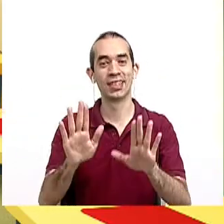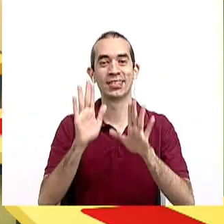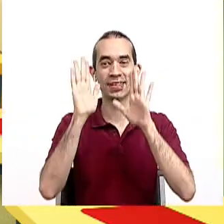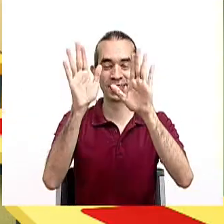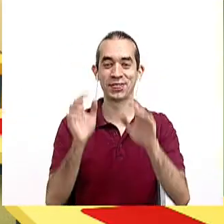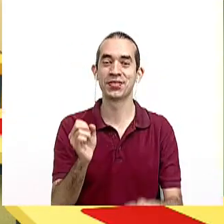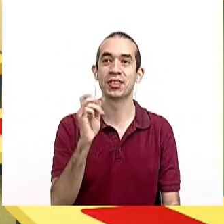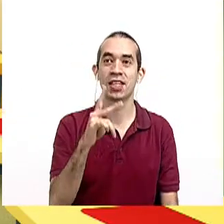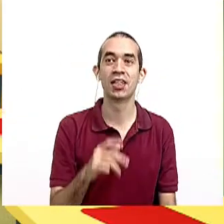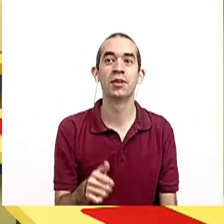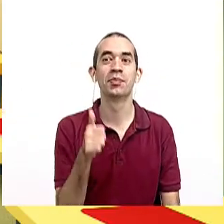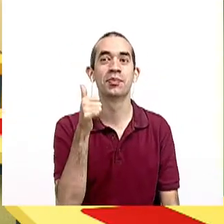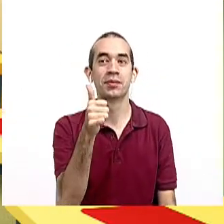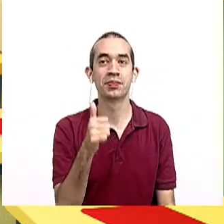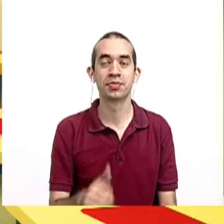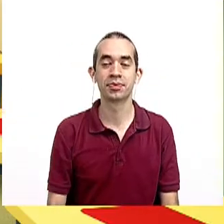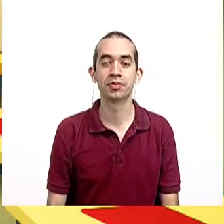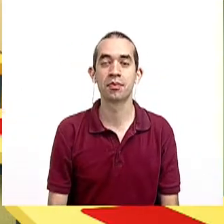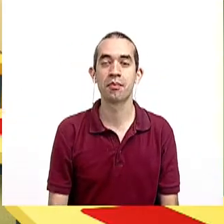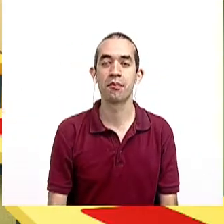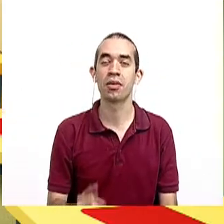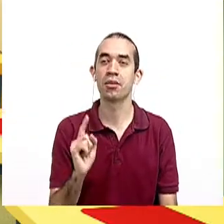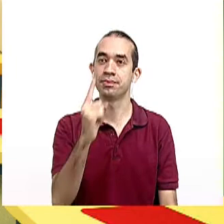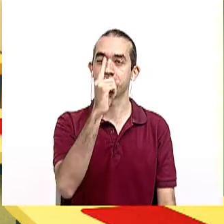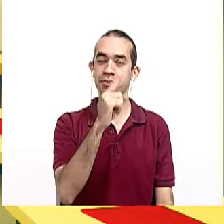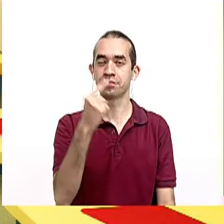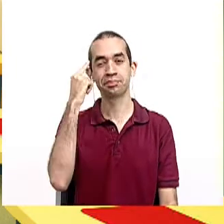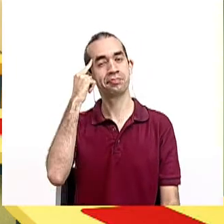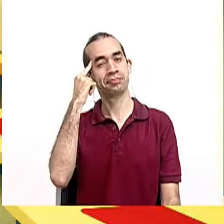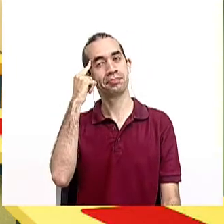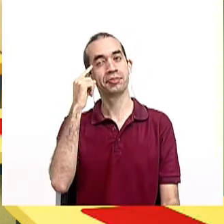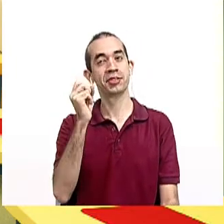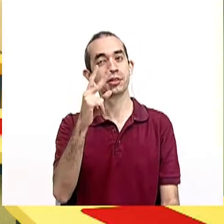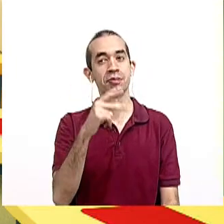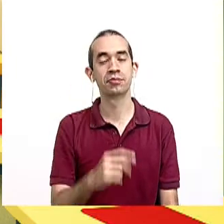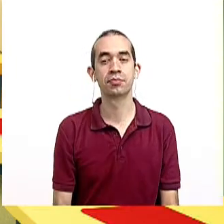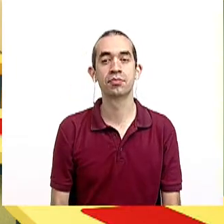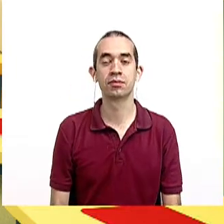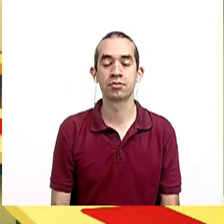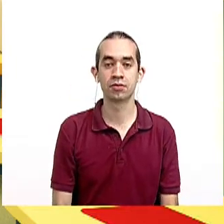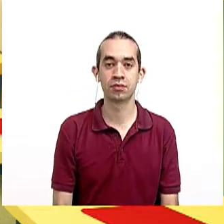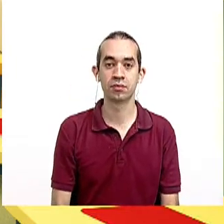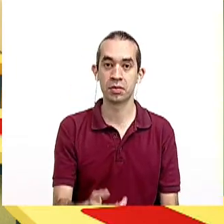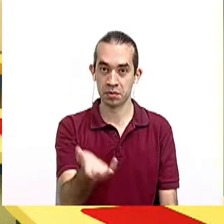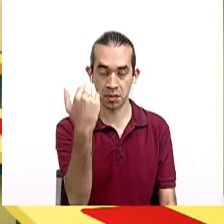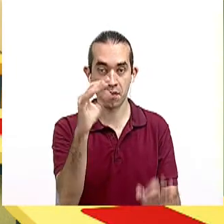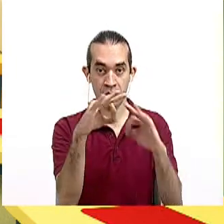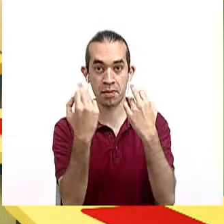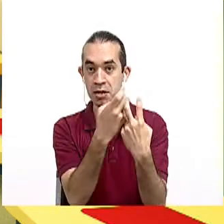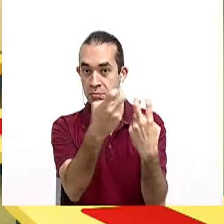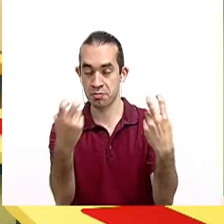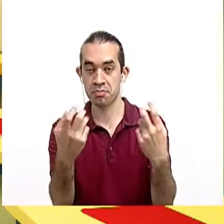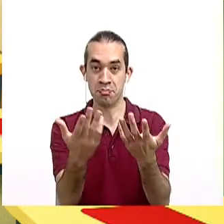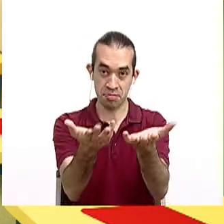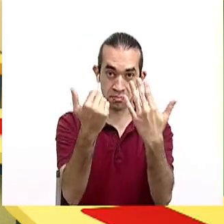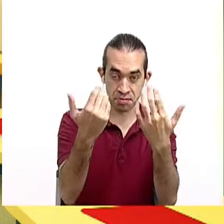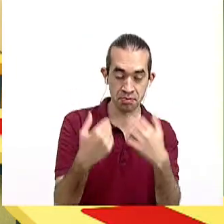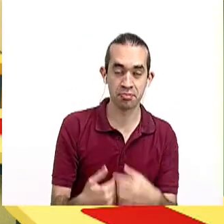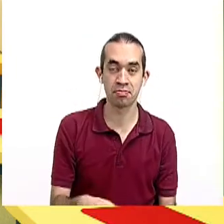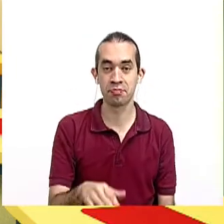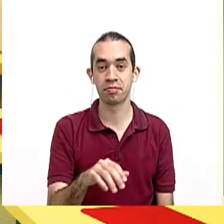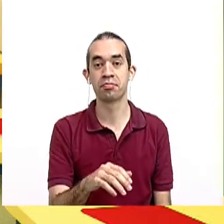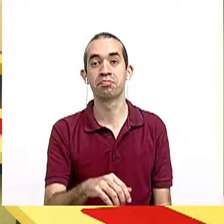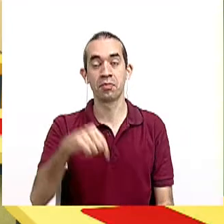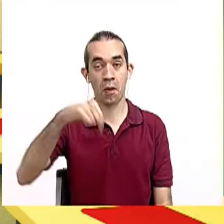Excellent. Okay, very good. So let's think about it, okay? And go and invite your family to participate with us. So